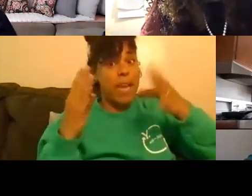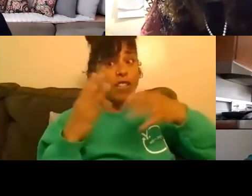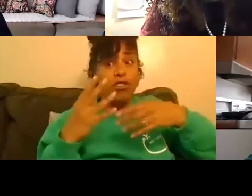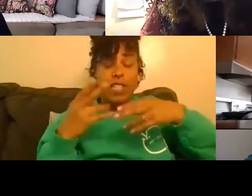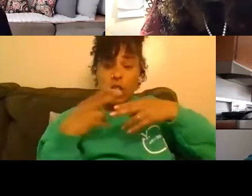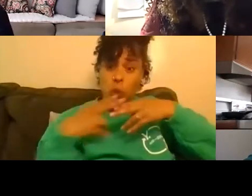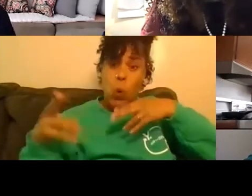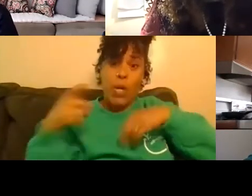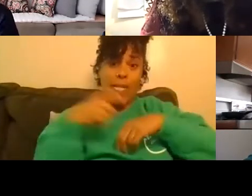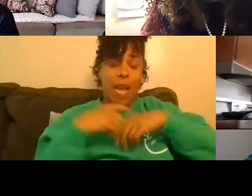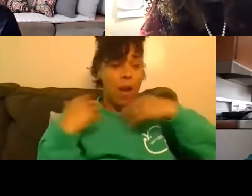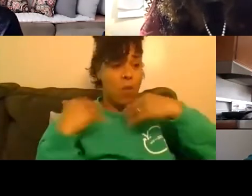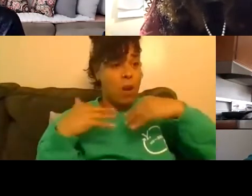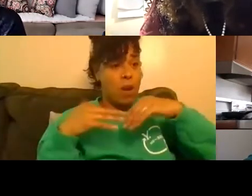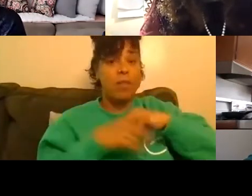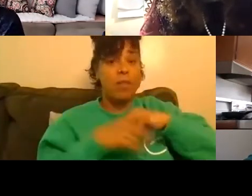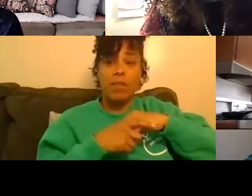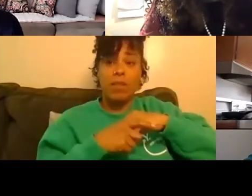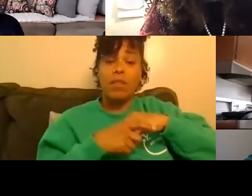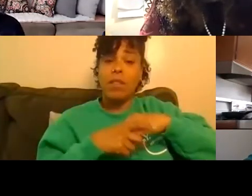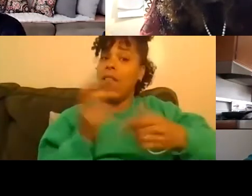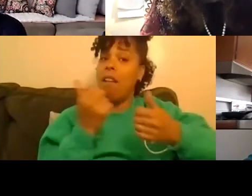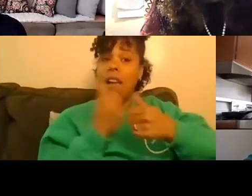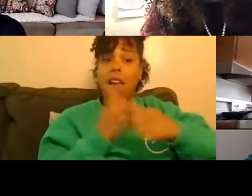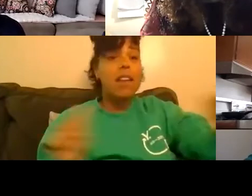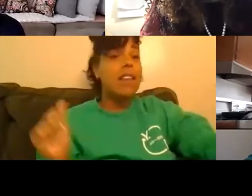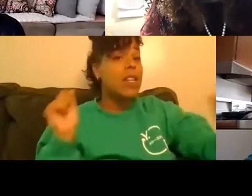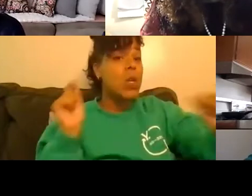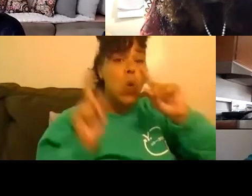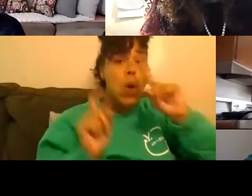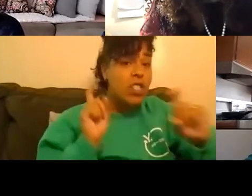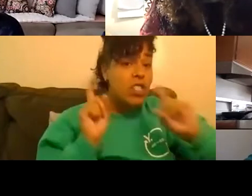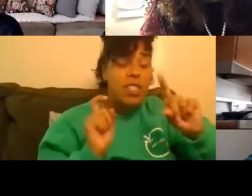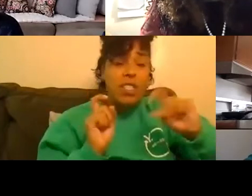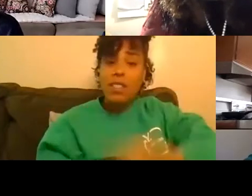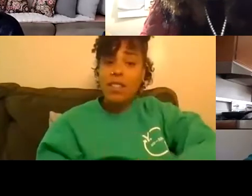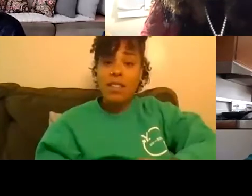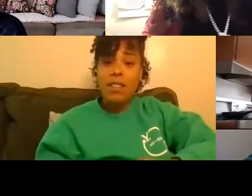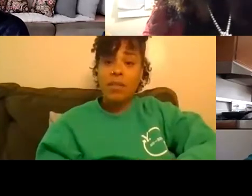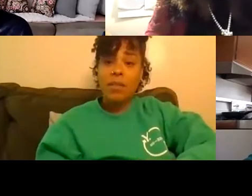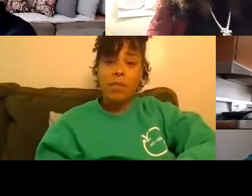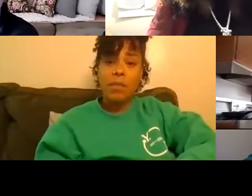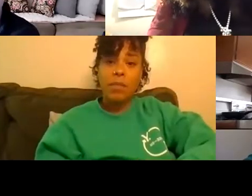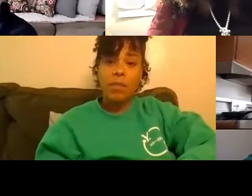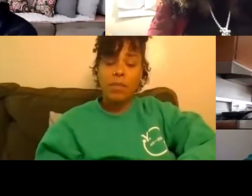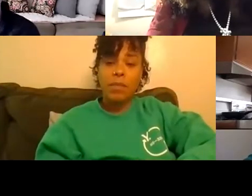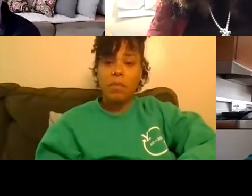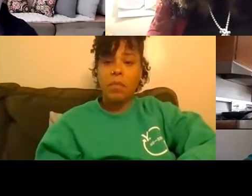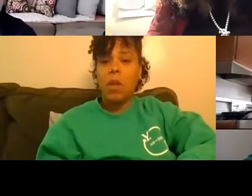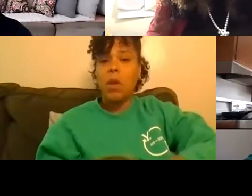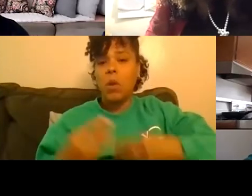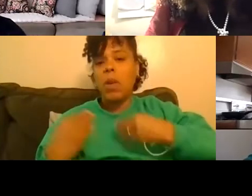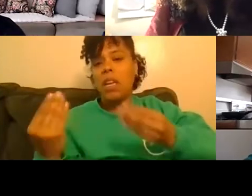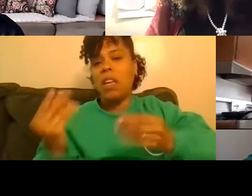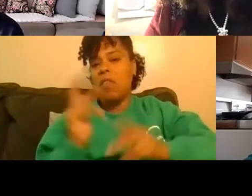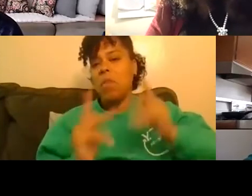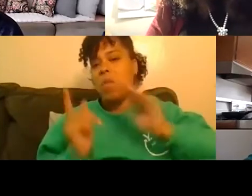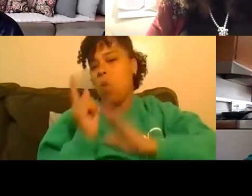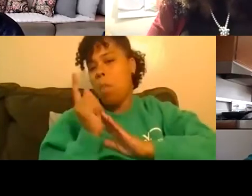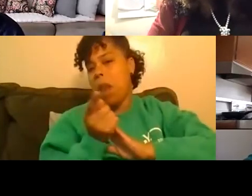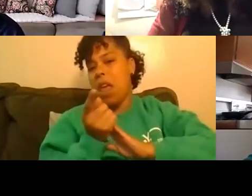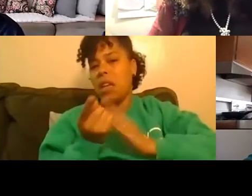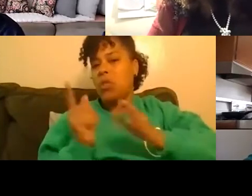it was. Is there any questions? I guess we can give people a minute to go ahead and drop that in the